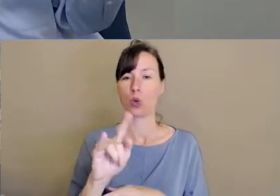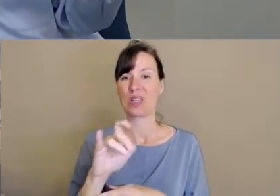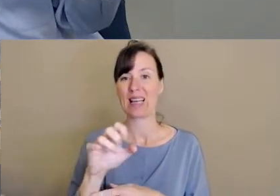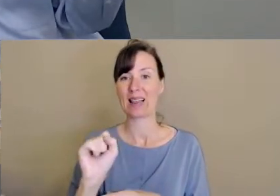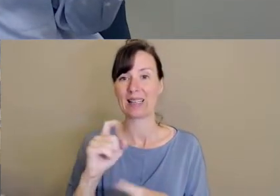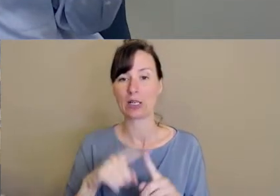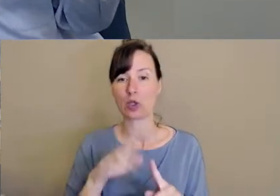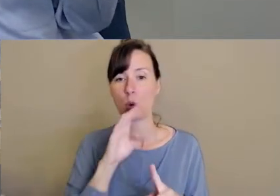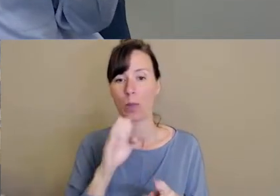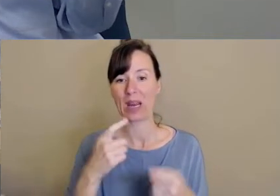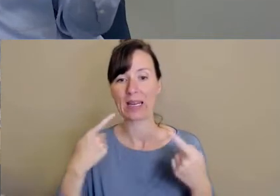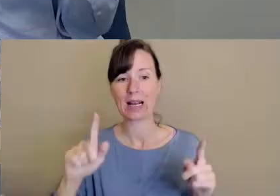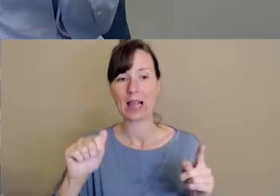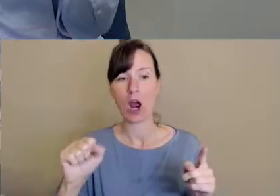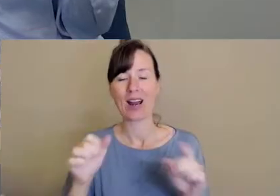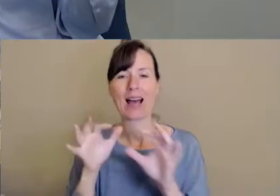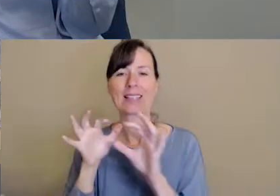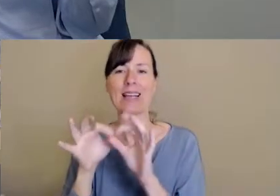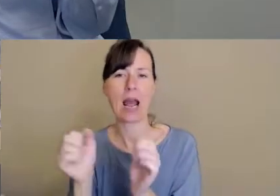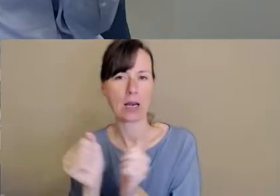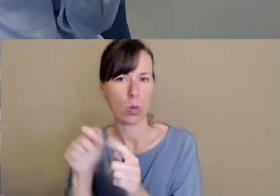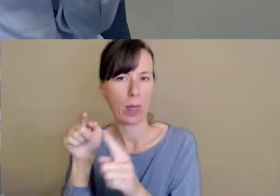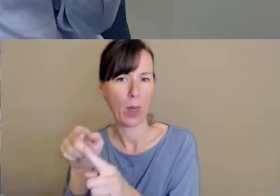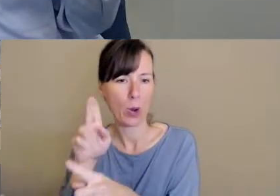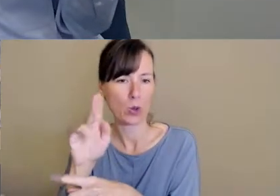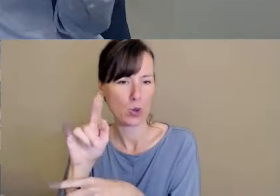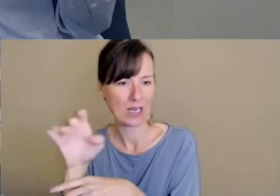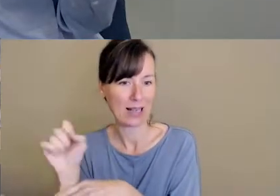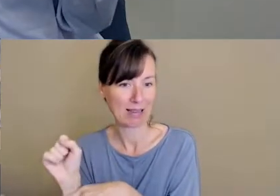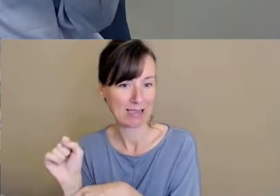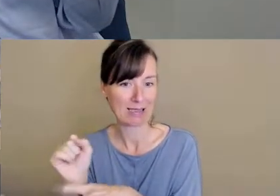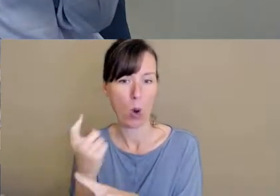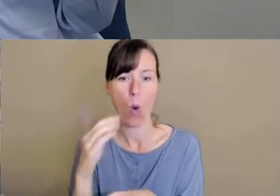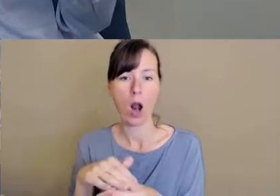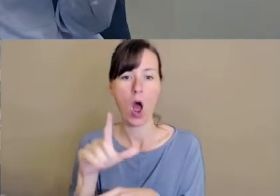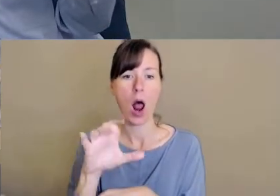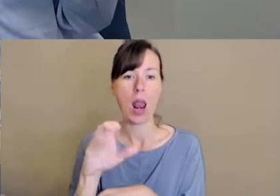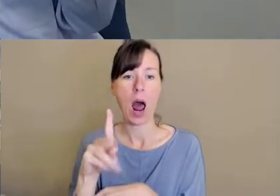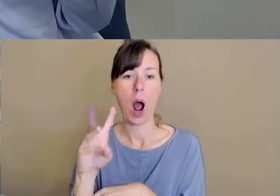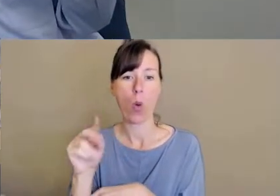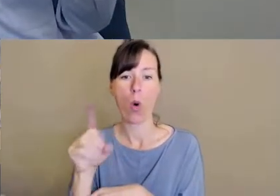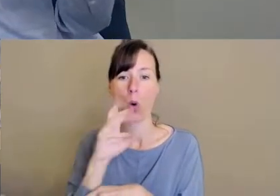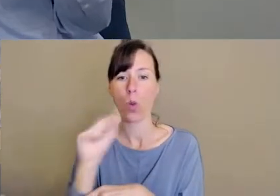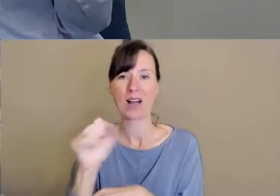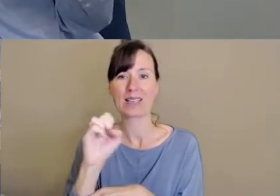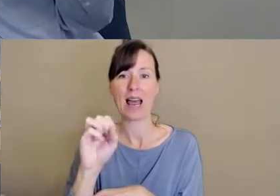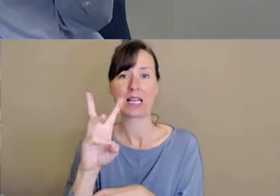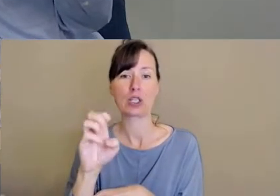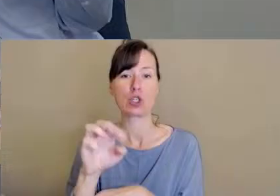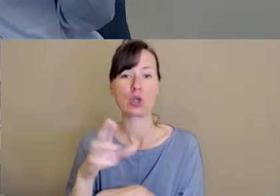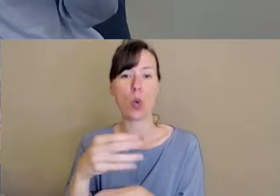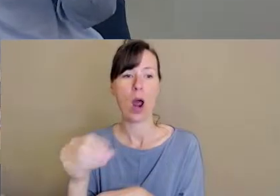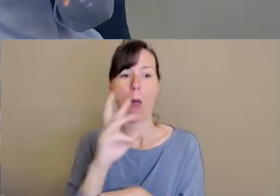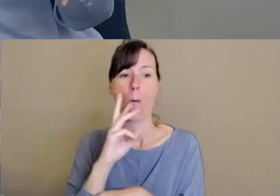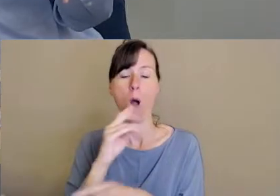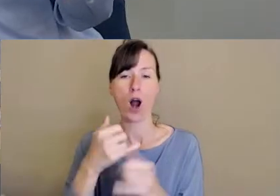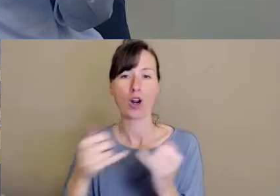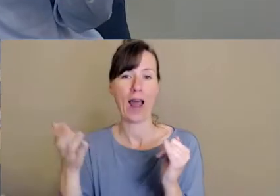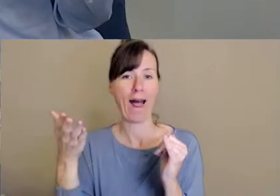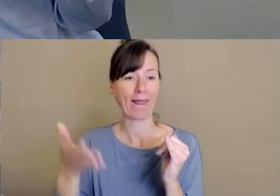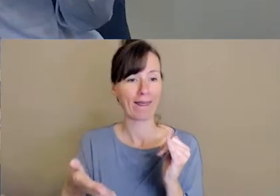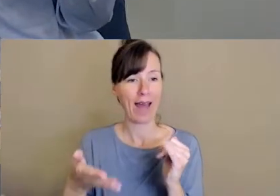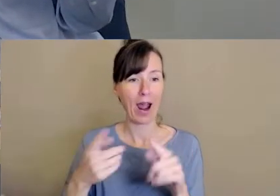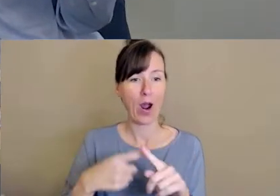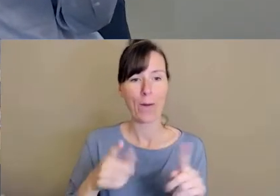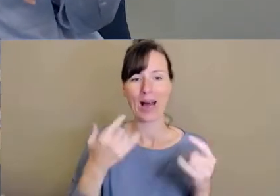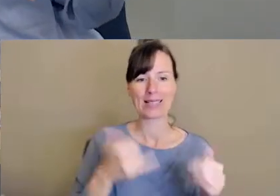and a water line right there, and still we were getting pushback saying, that's not us because there's no water leak. I actually